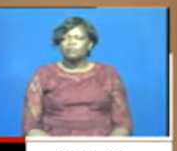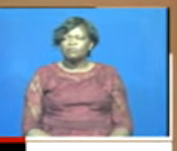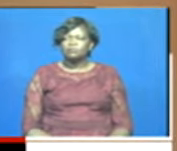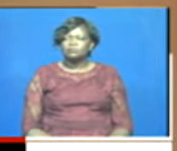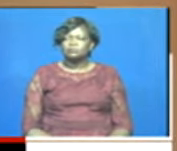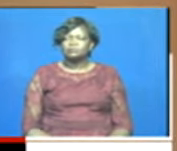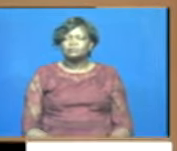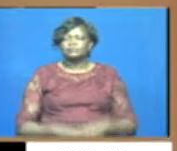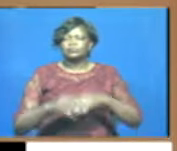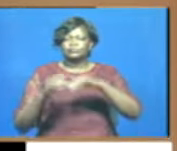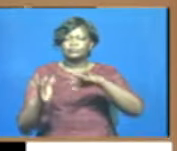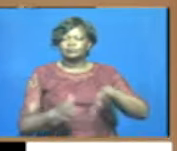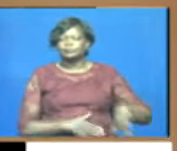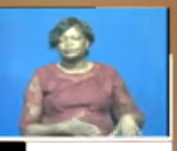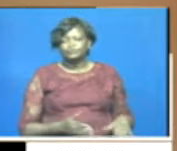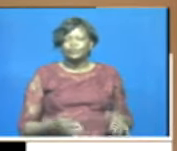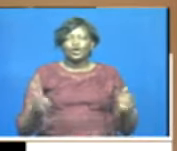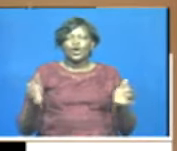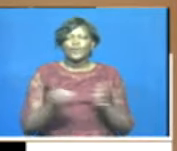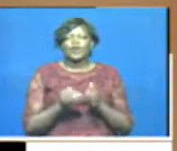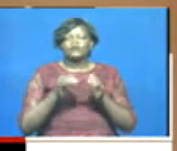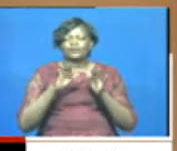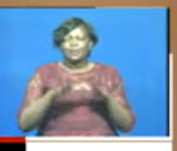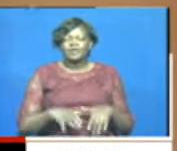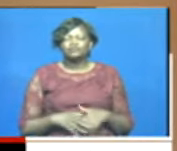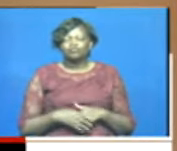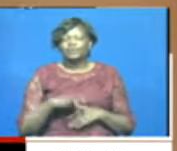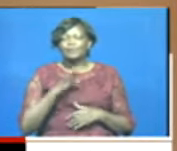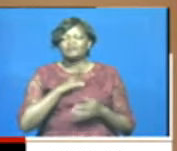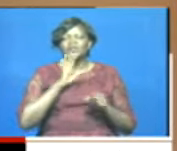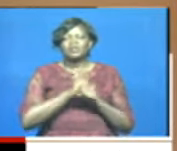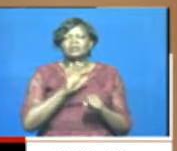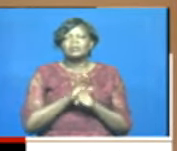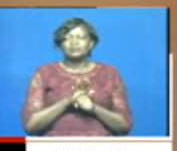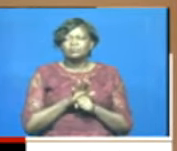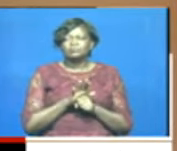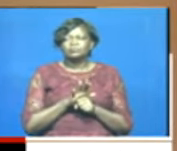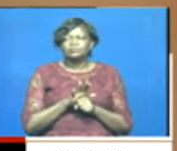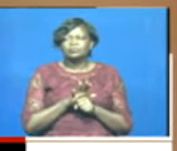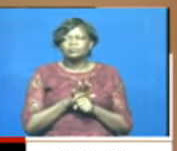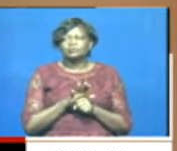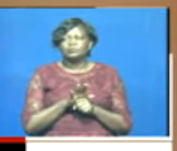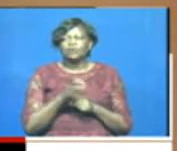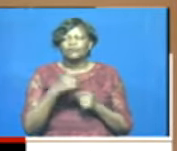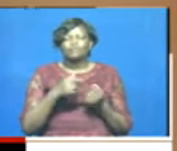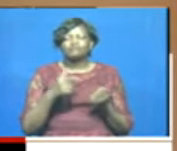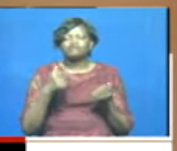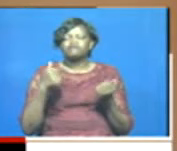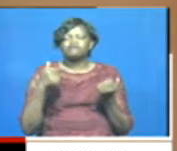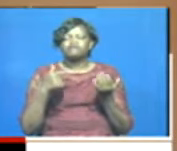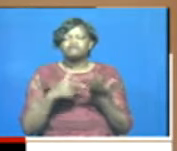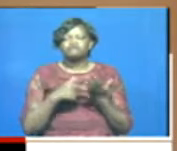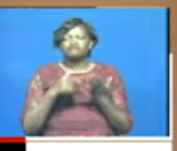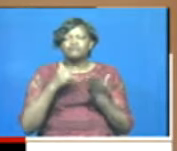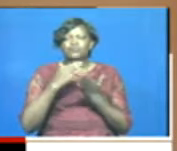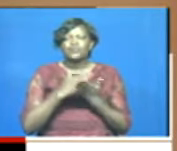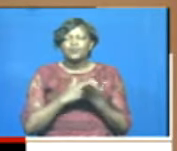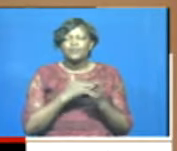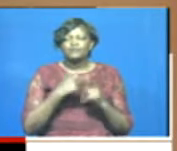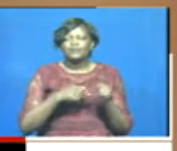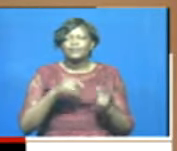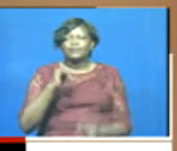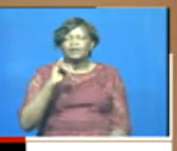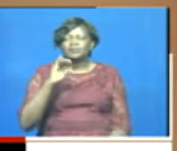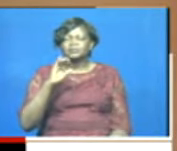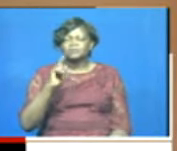sector, smallholder farmers will be the main beneficiaries of an electronics refurbishment program by the ICT